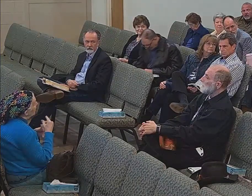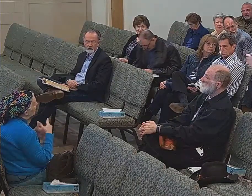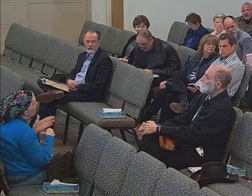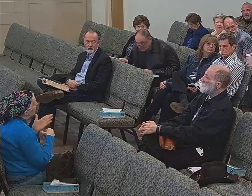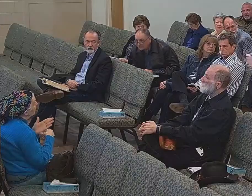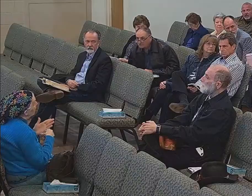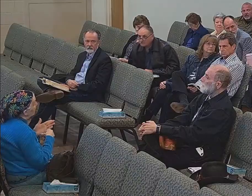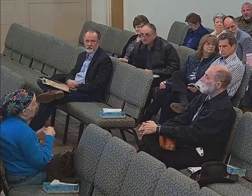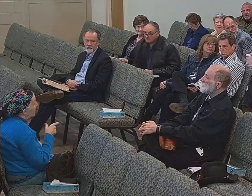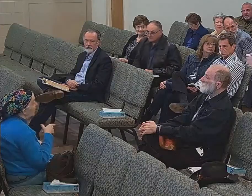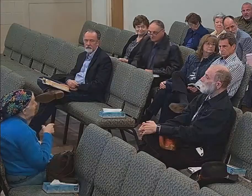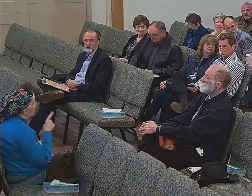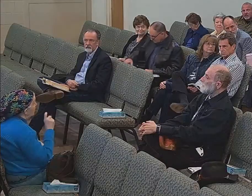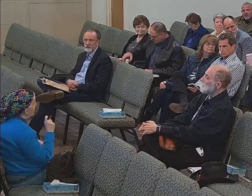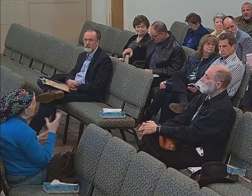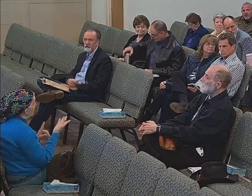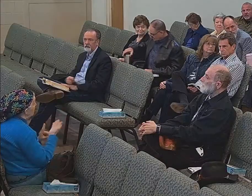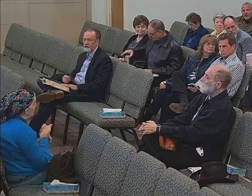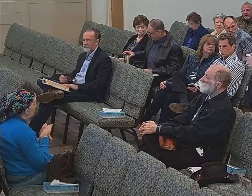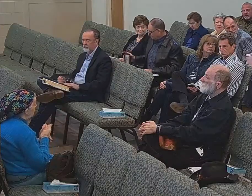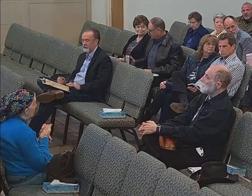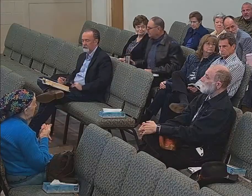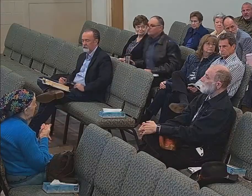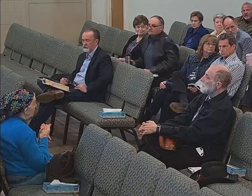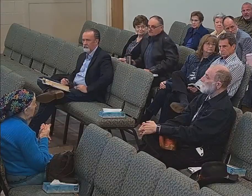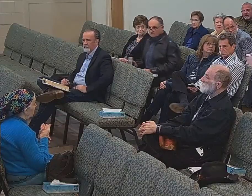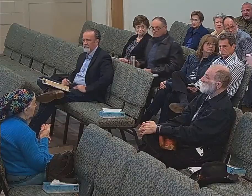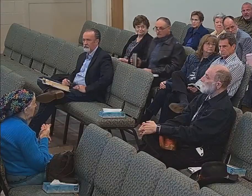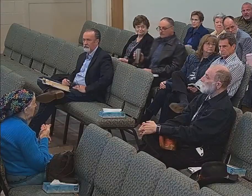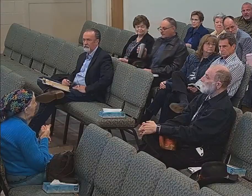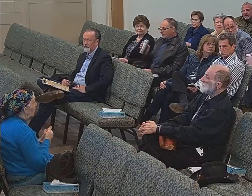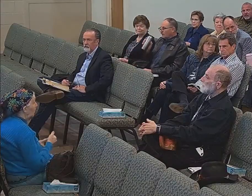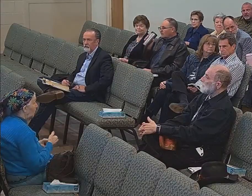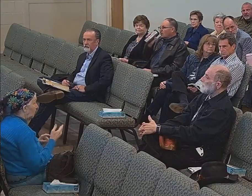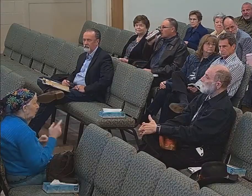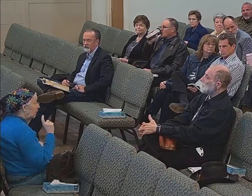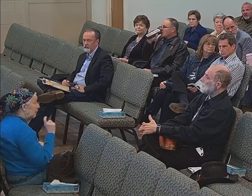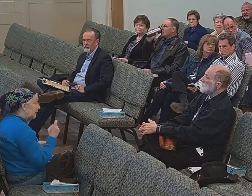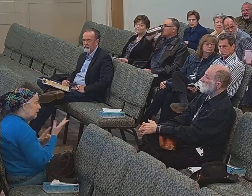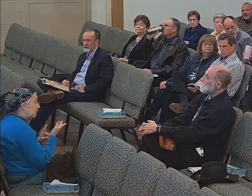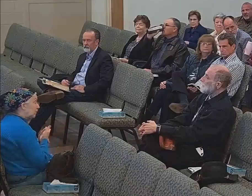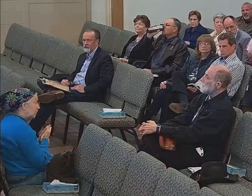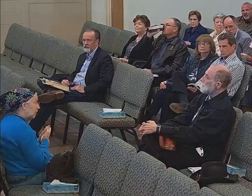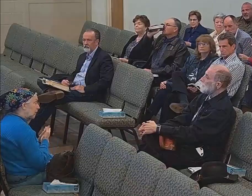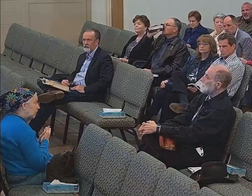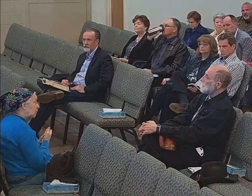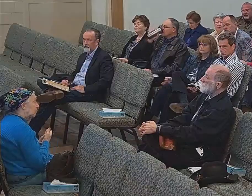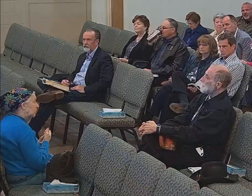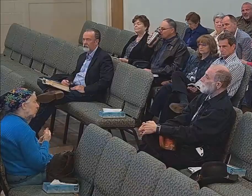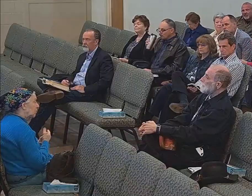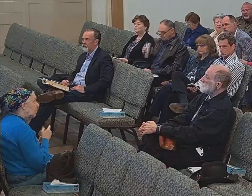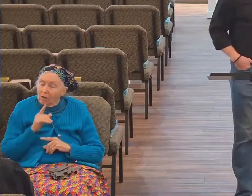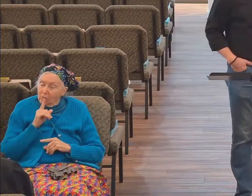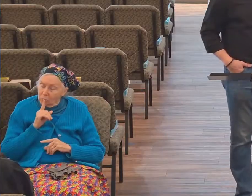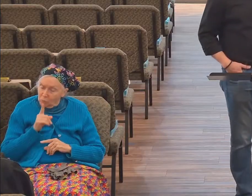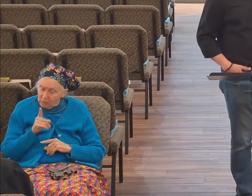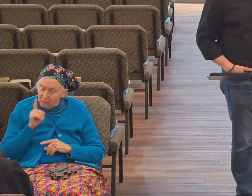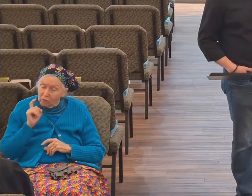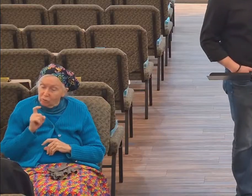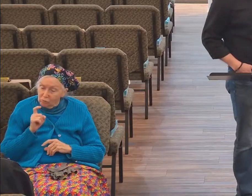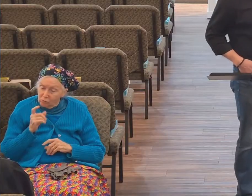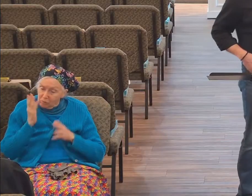convinced Yeah. that this is something we should listen to. Mm-hmm. Yeah. Okay, good thoughts.